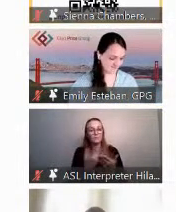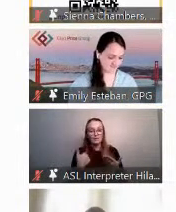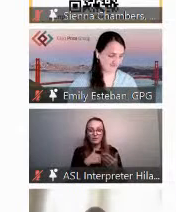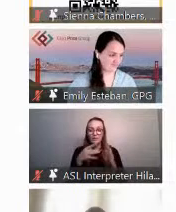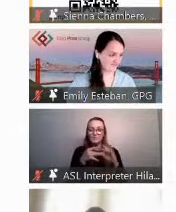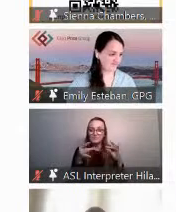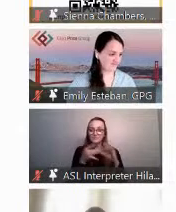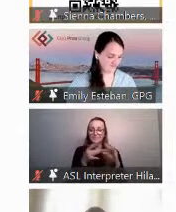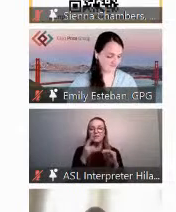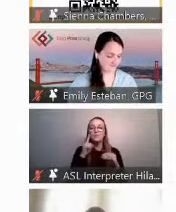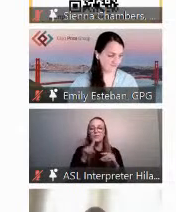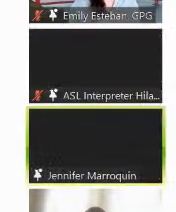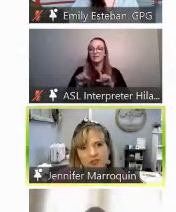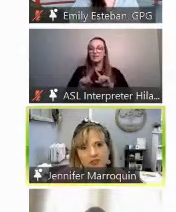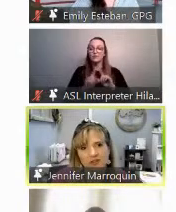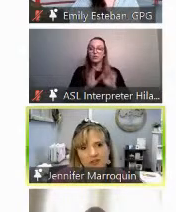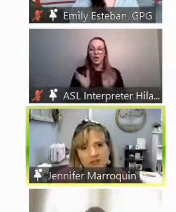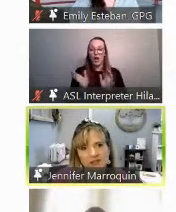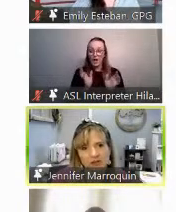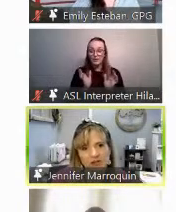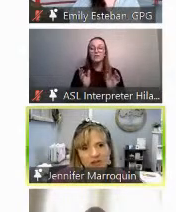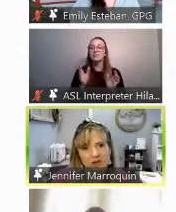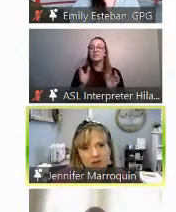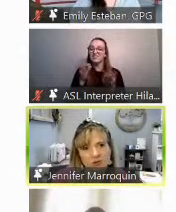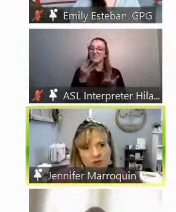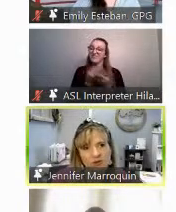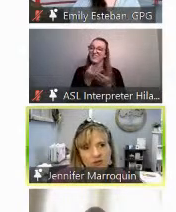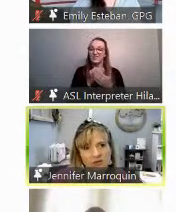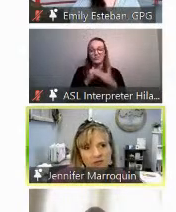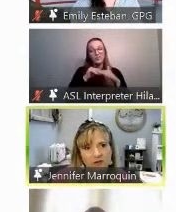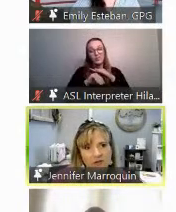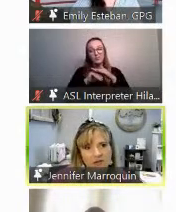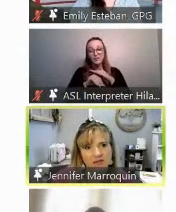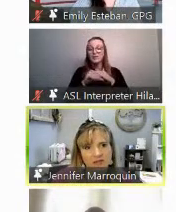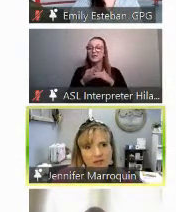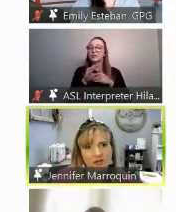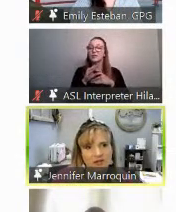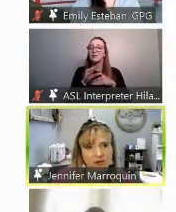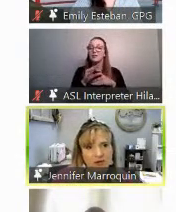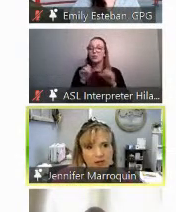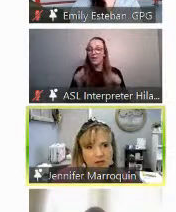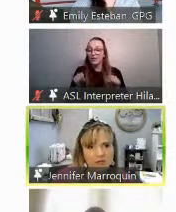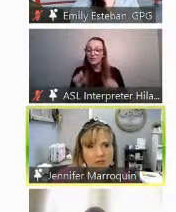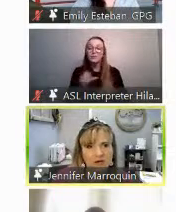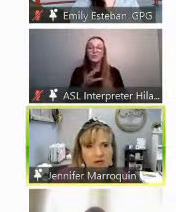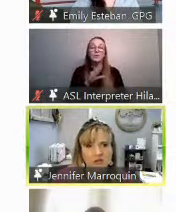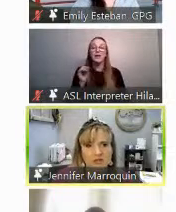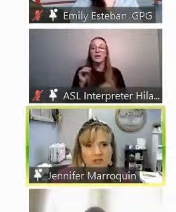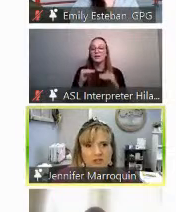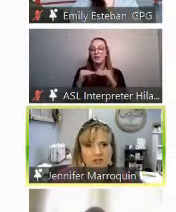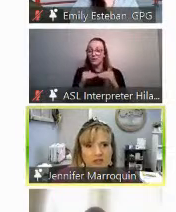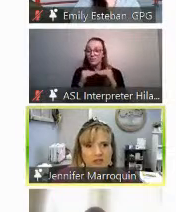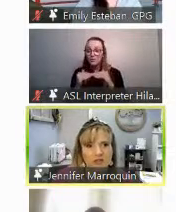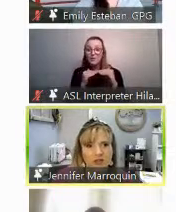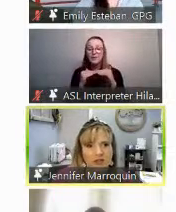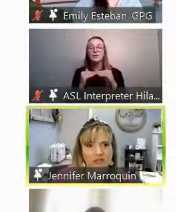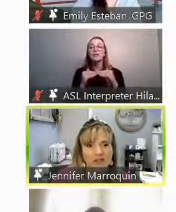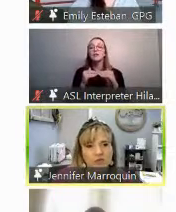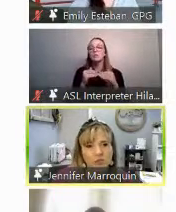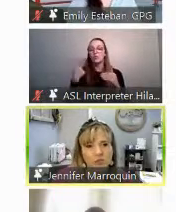different chat thing too is just the financial accessibility and equitability for families. I know we've talked about other different barriers, and so